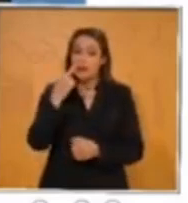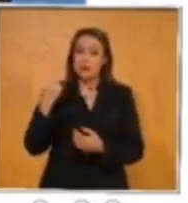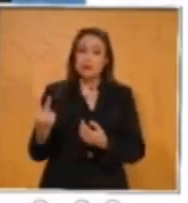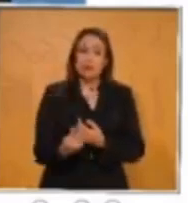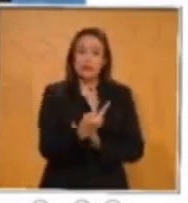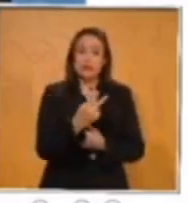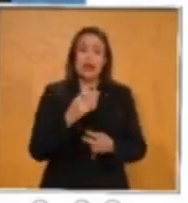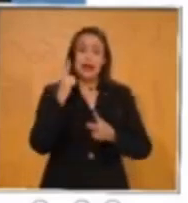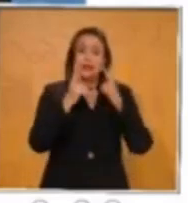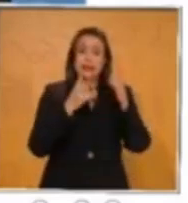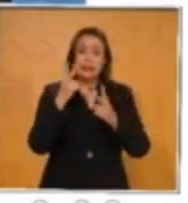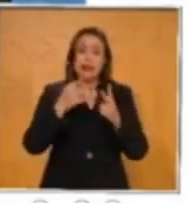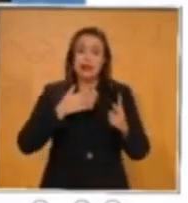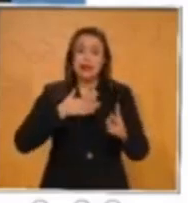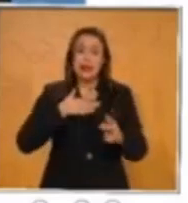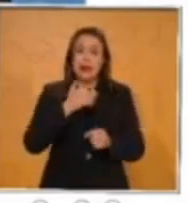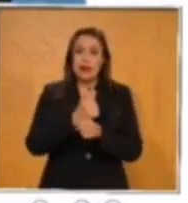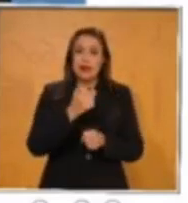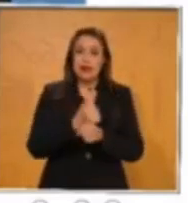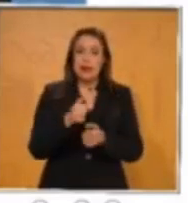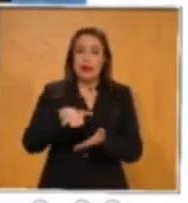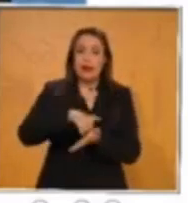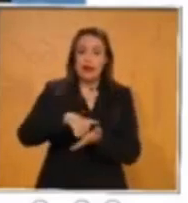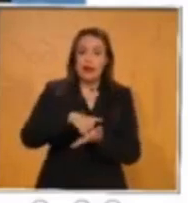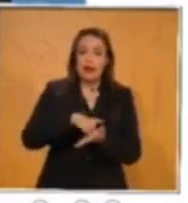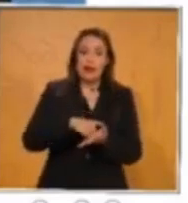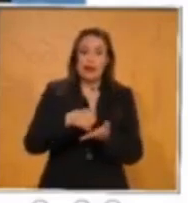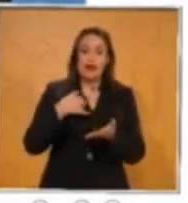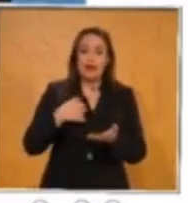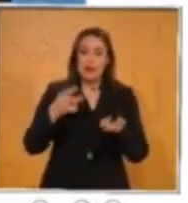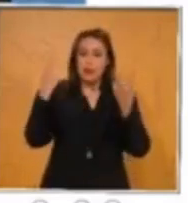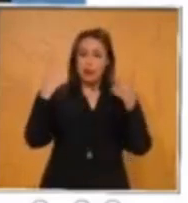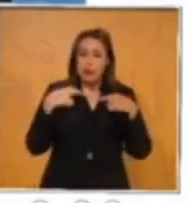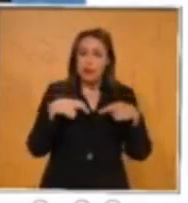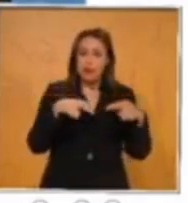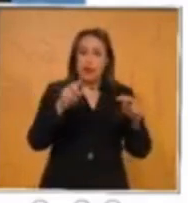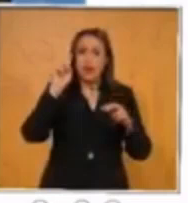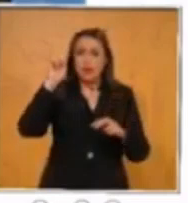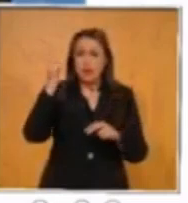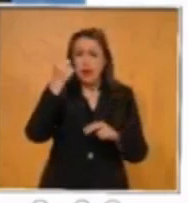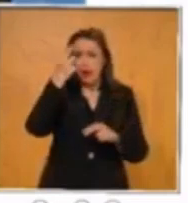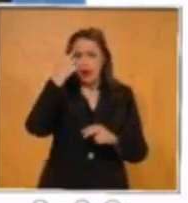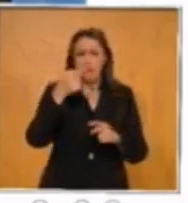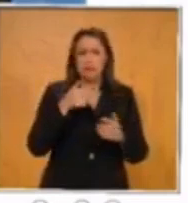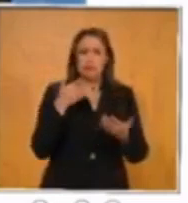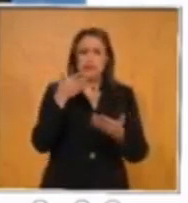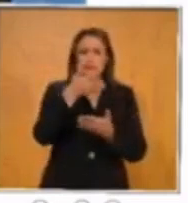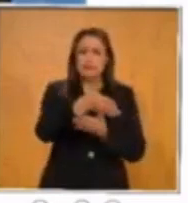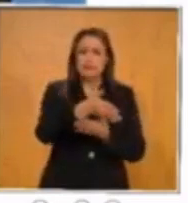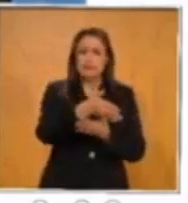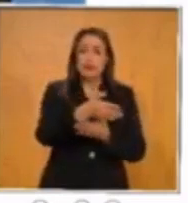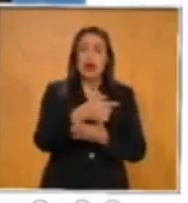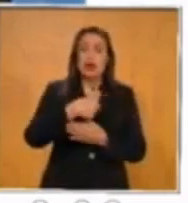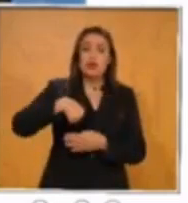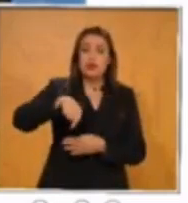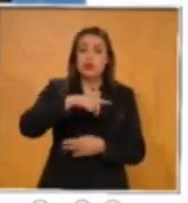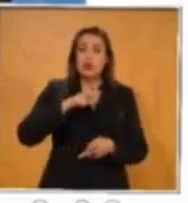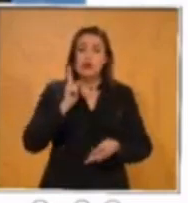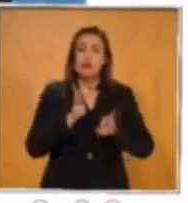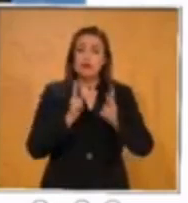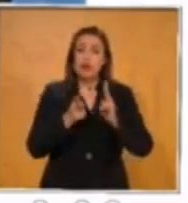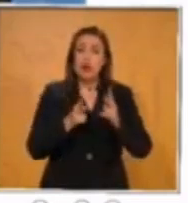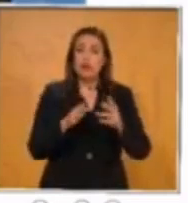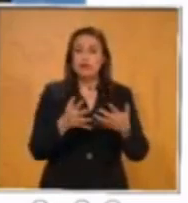aunt in New York. We traveled from London by plane. It took about 8